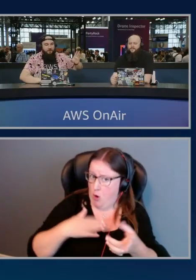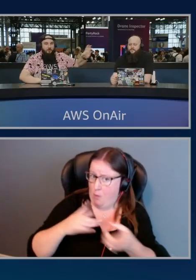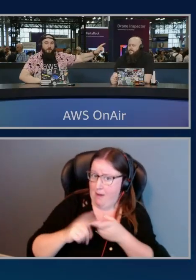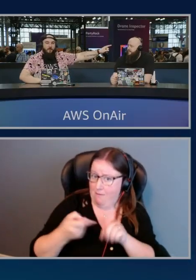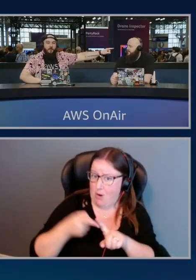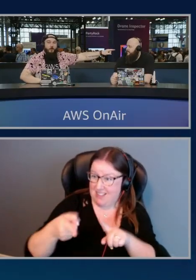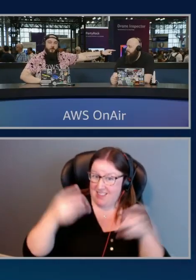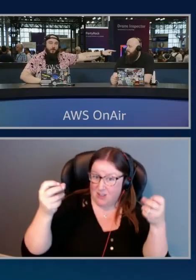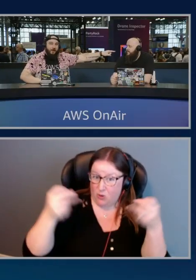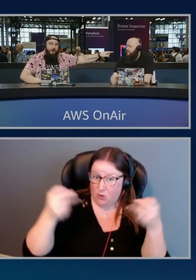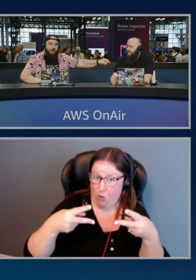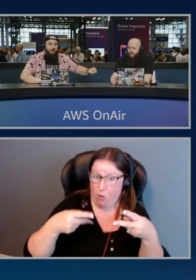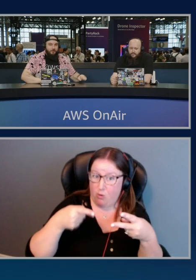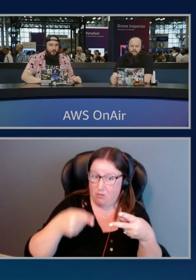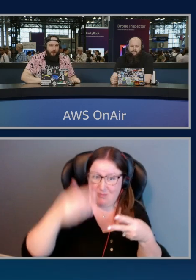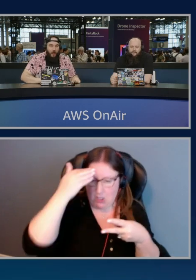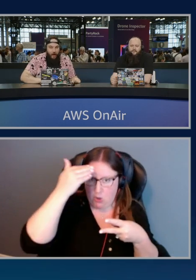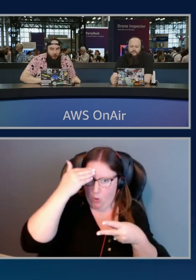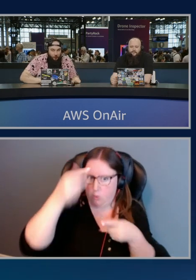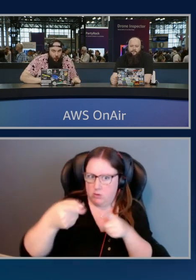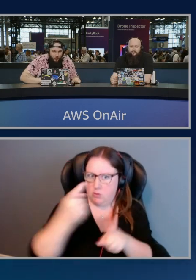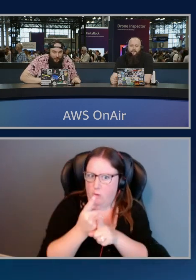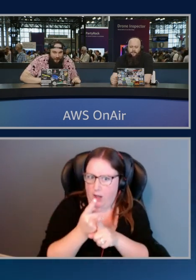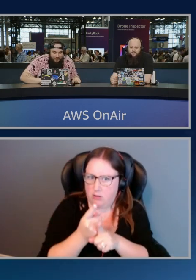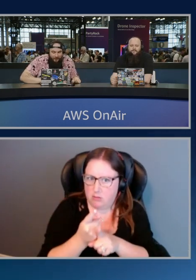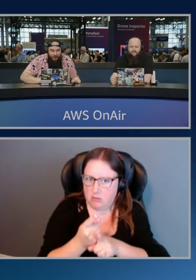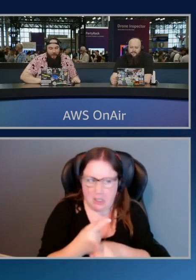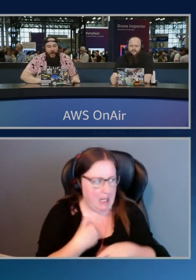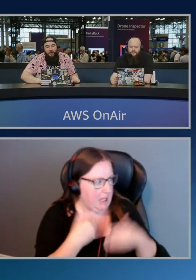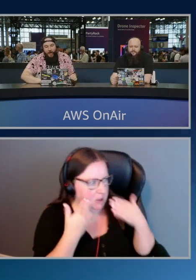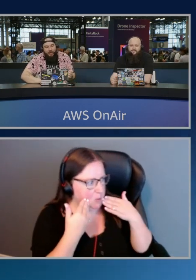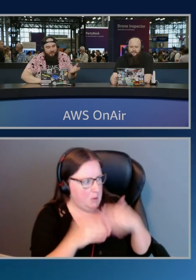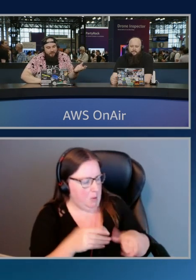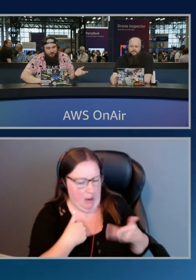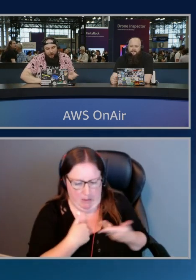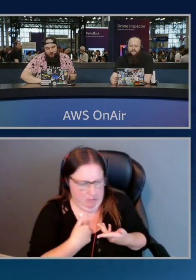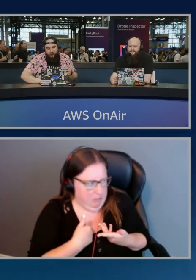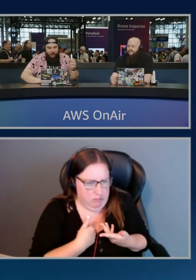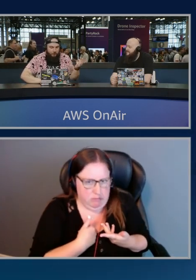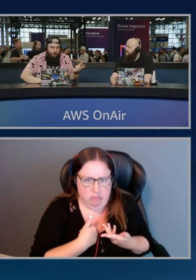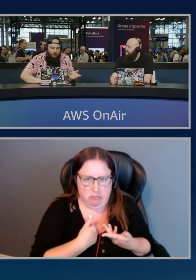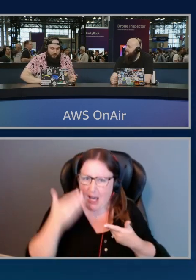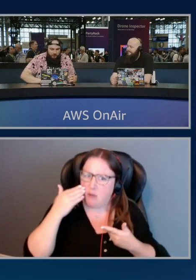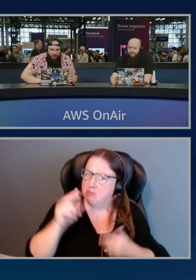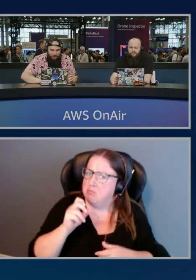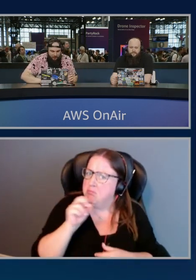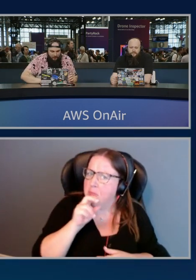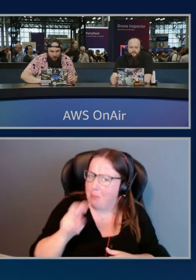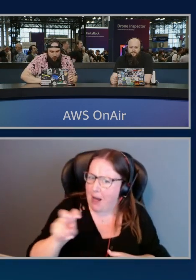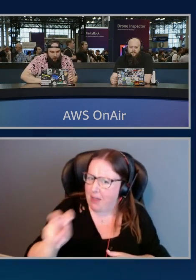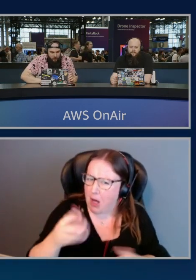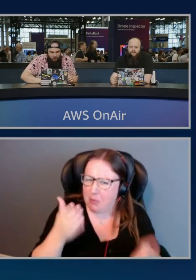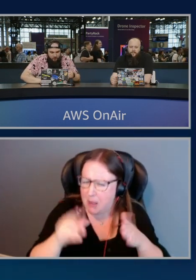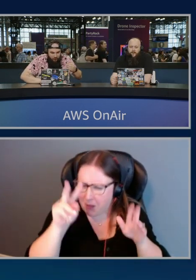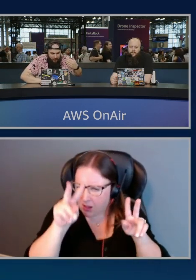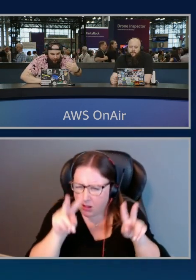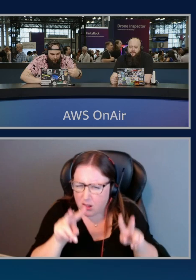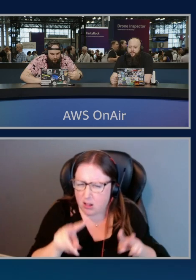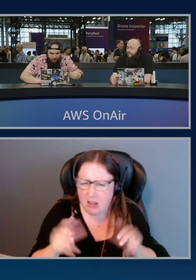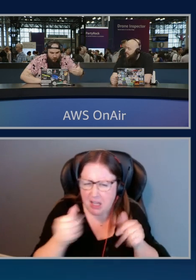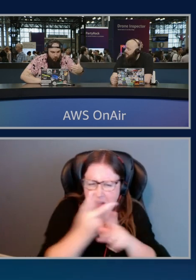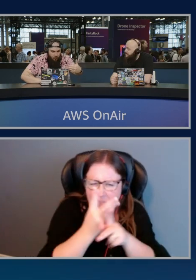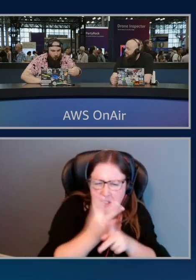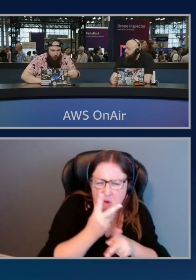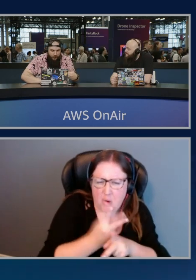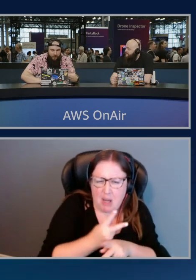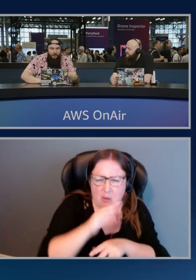is, he knows what that is. I don't know what that is. Like, I get this is Python, and I could potentially spend some time here figuring out